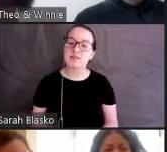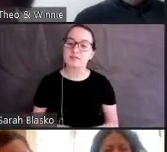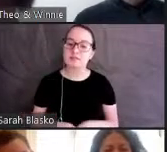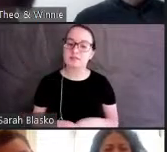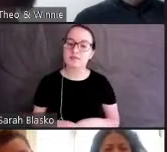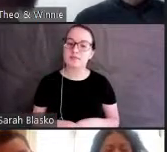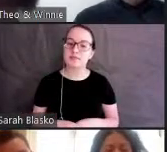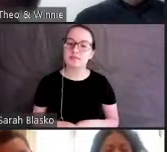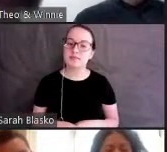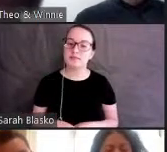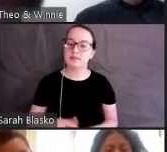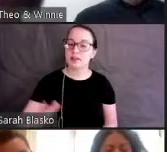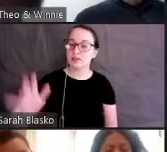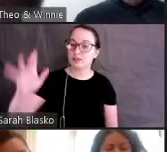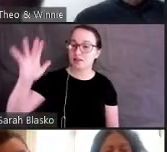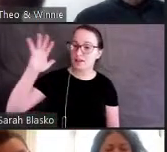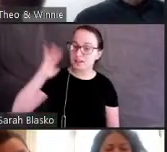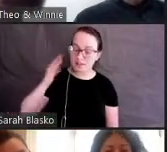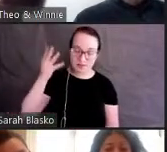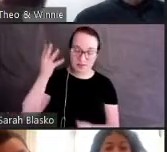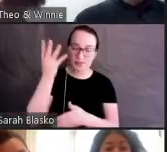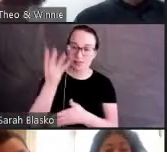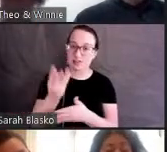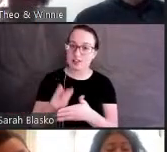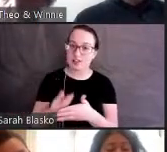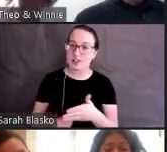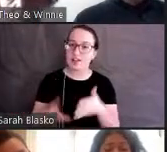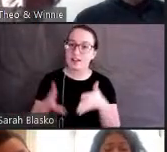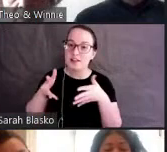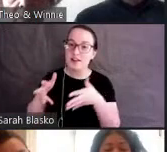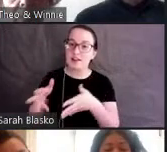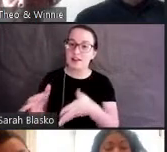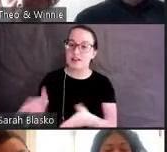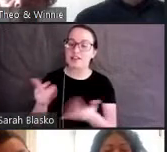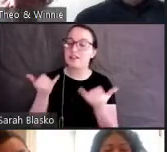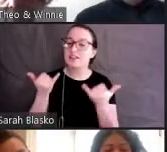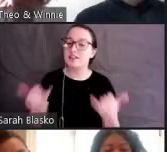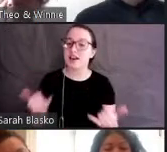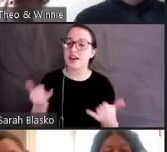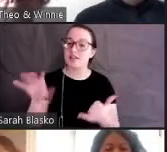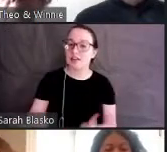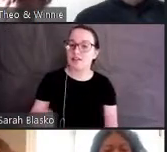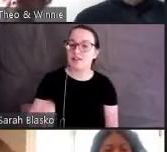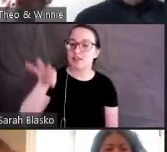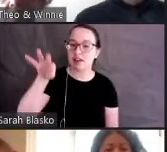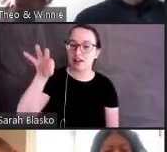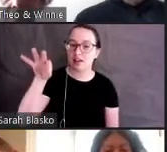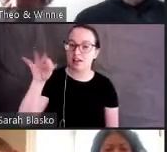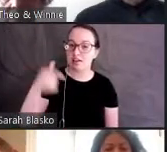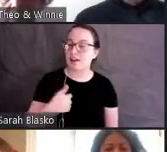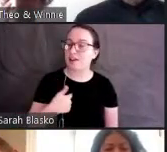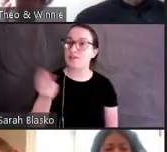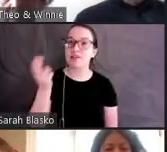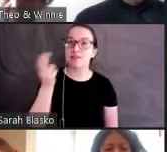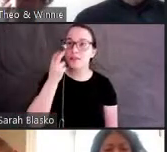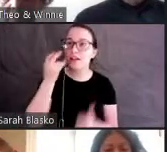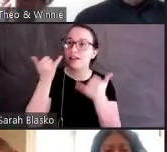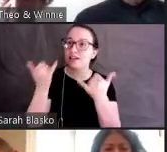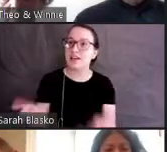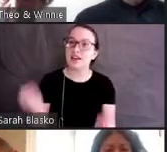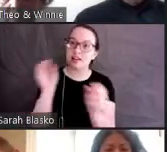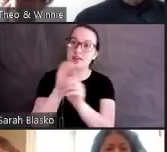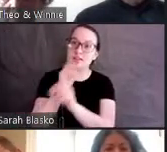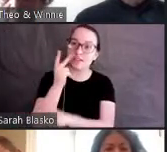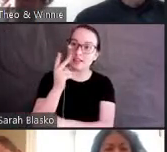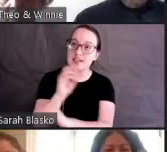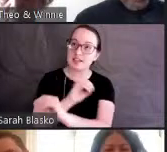I once was lost and now I'm found. I was blind, but now I see.